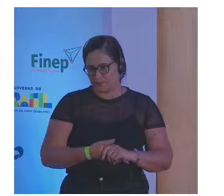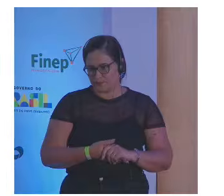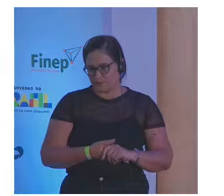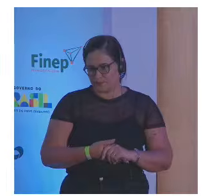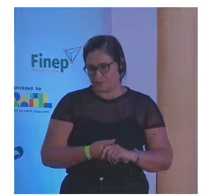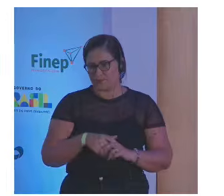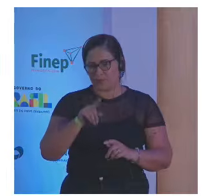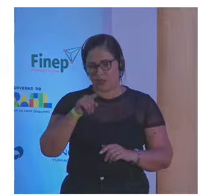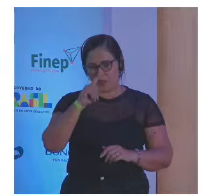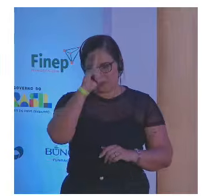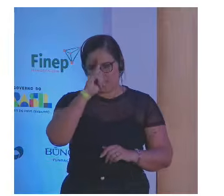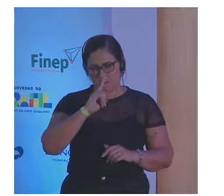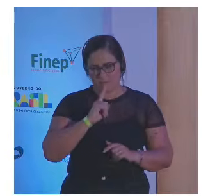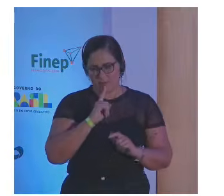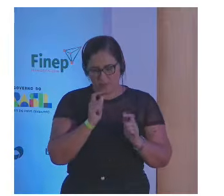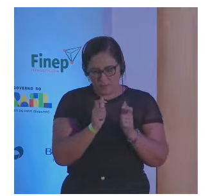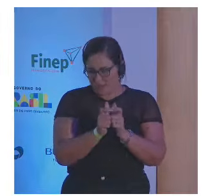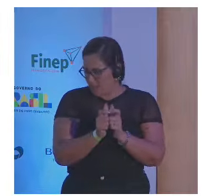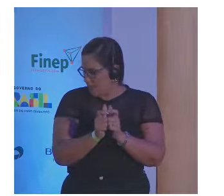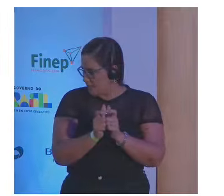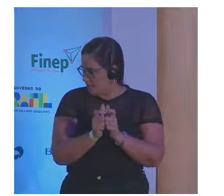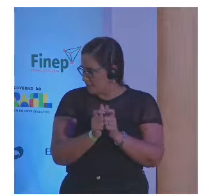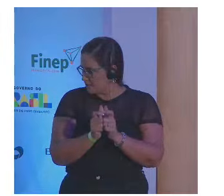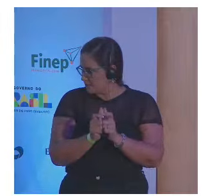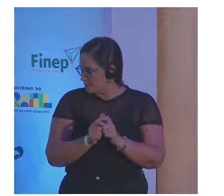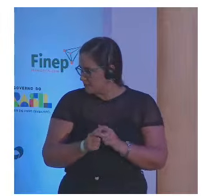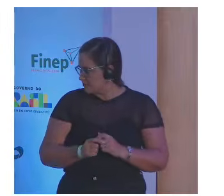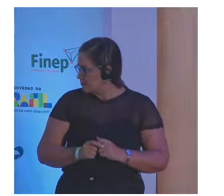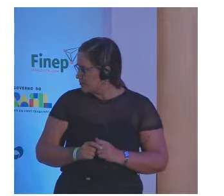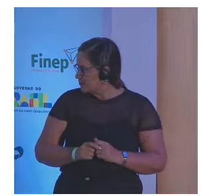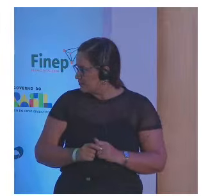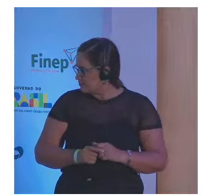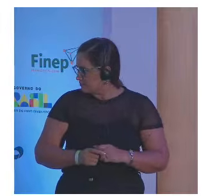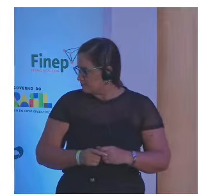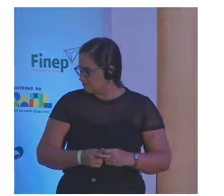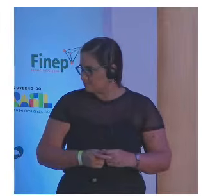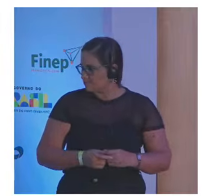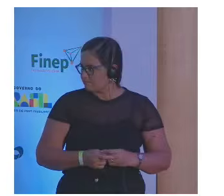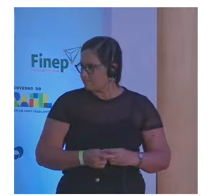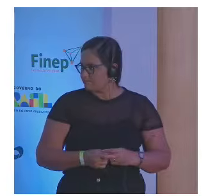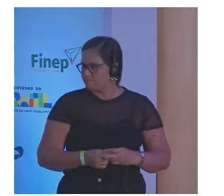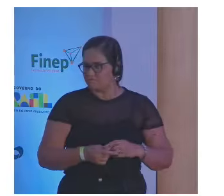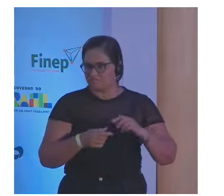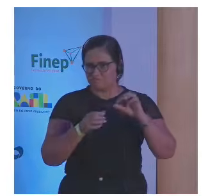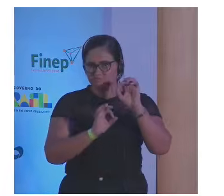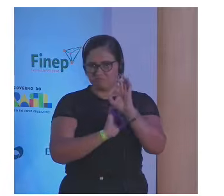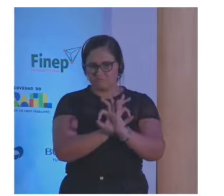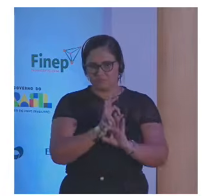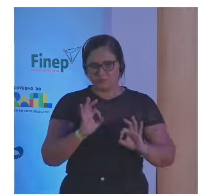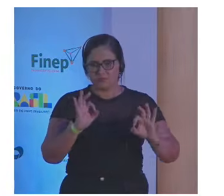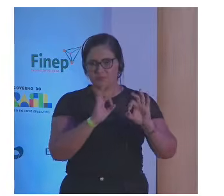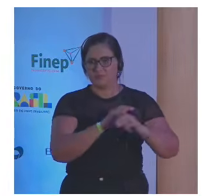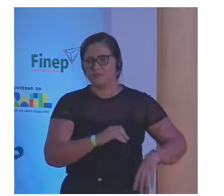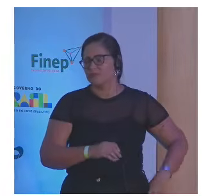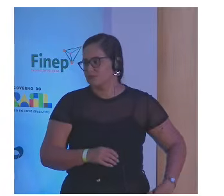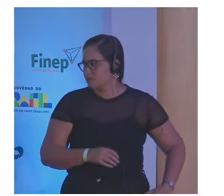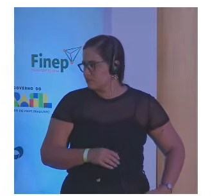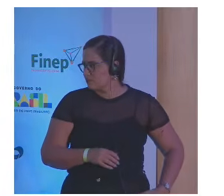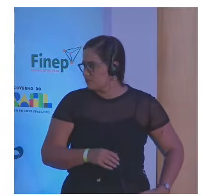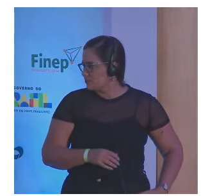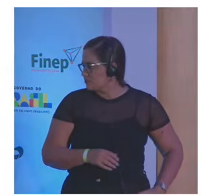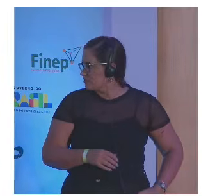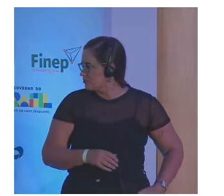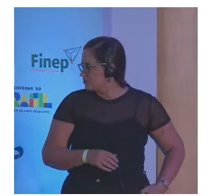of actual zooxanthellae cells. They're about 5, 6, 7 microns large, and